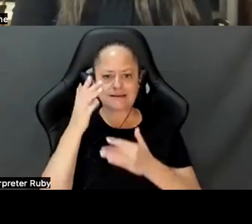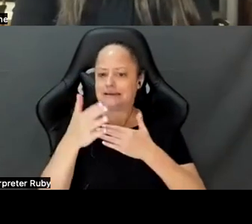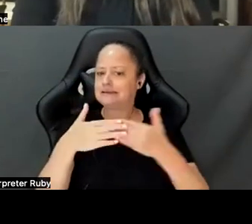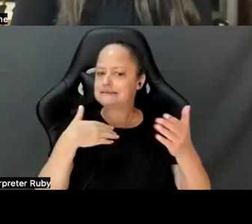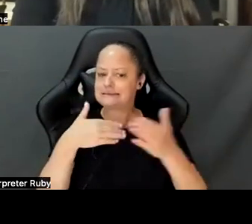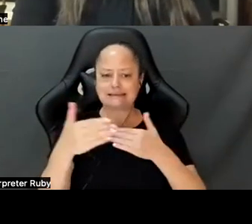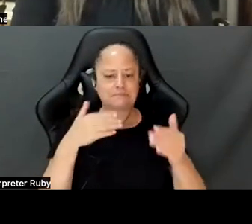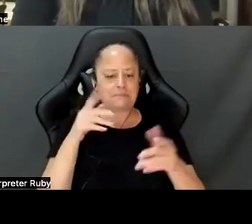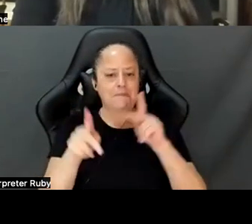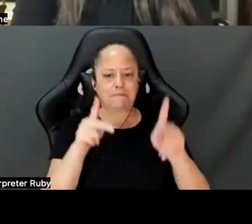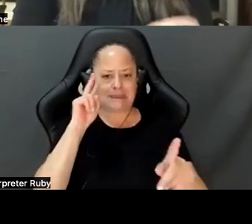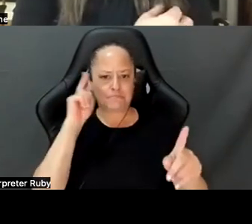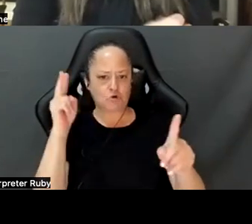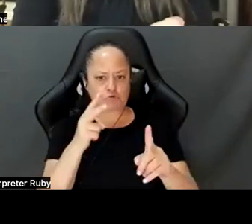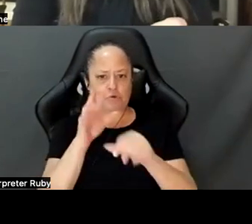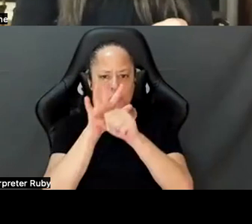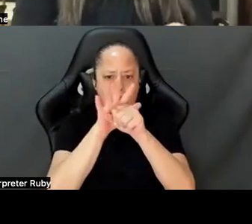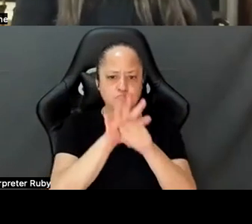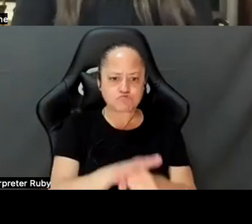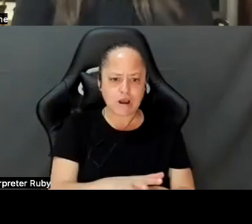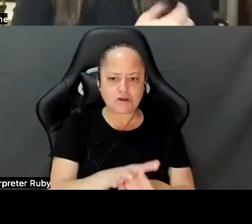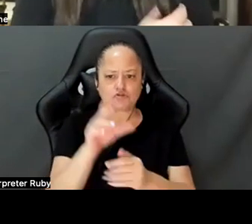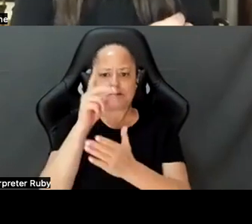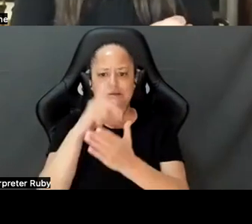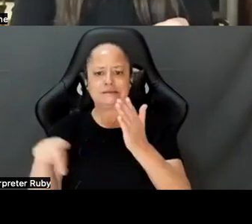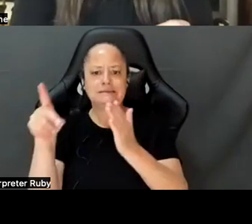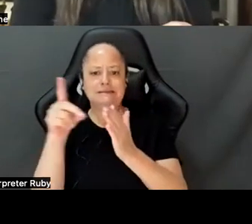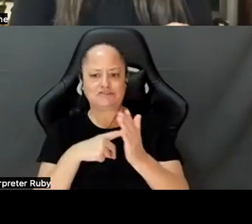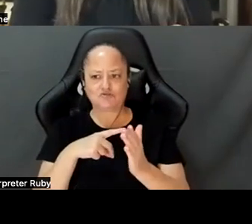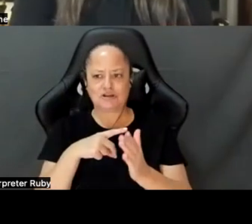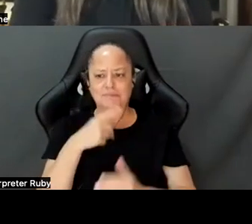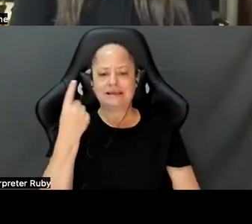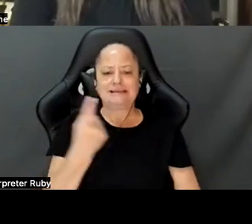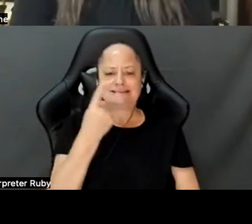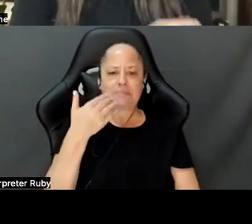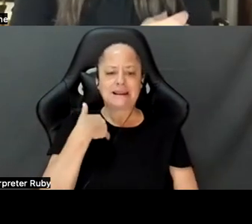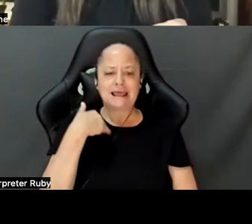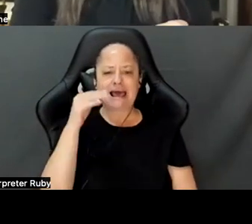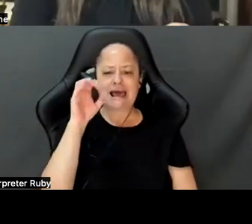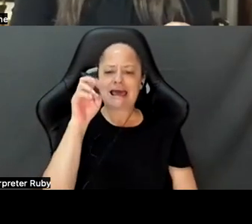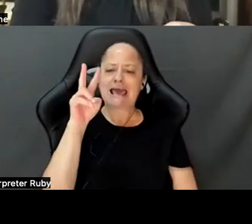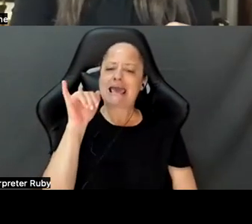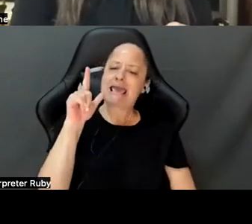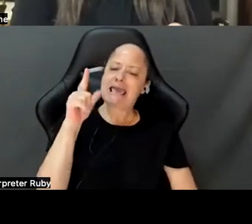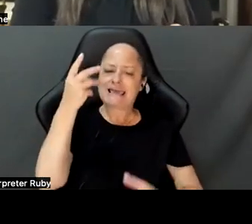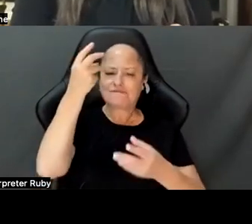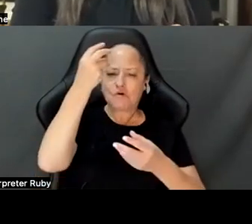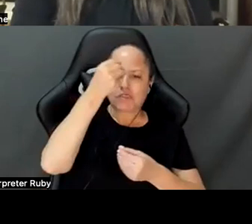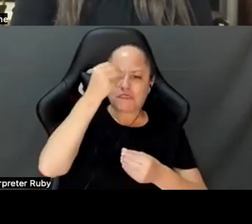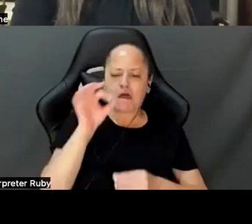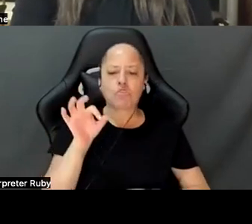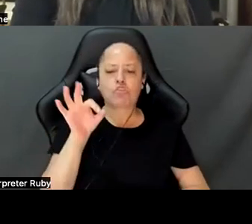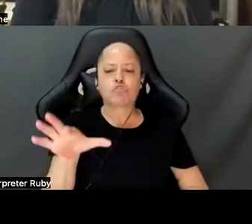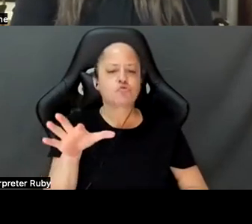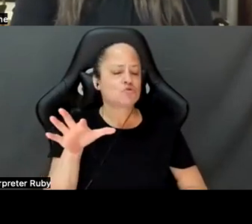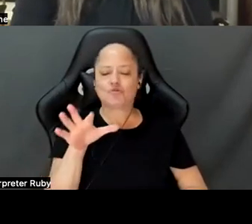Like people's perception of what oppression and discrimination is all like somebody had an evil thought and then they threw it at someone else. But